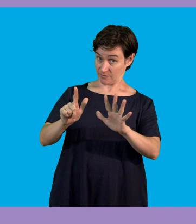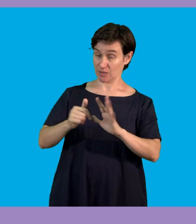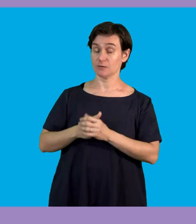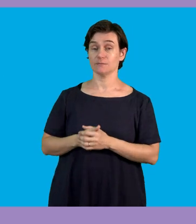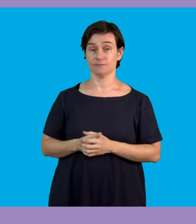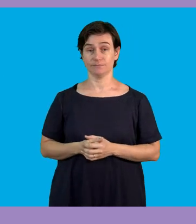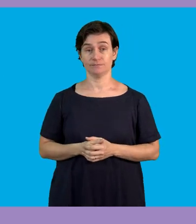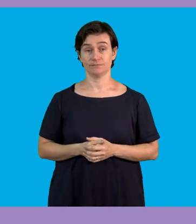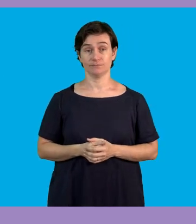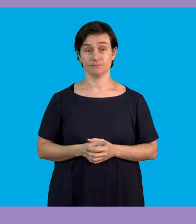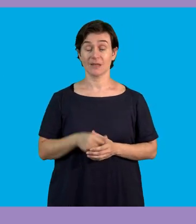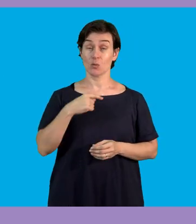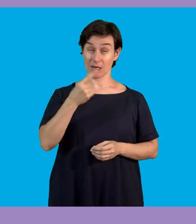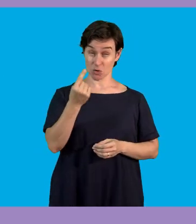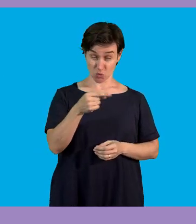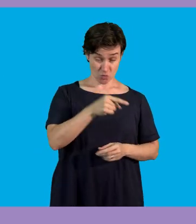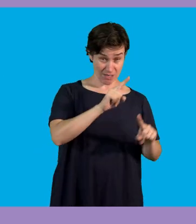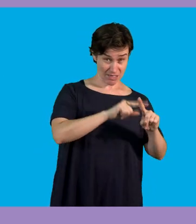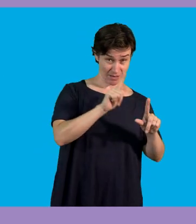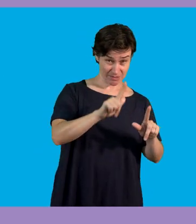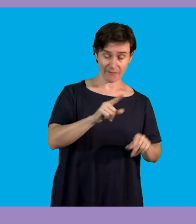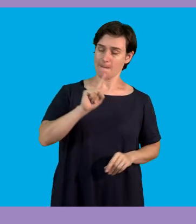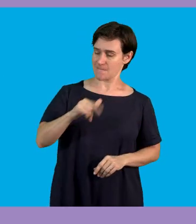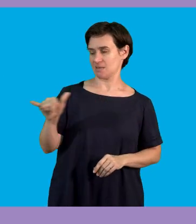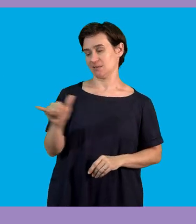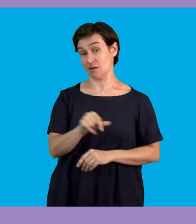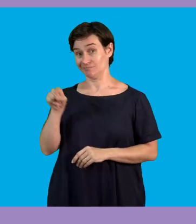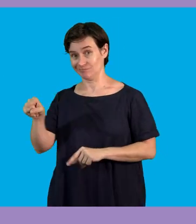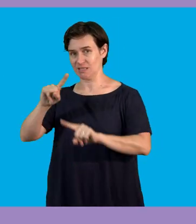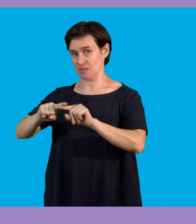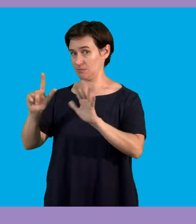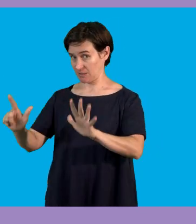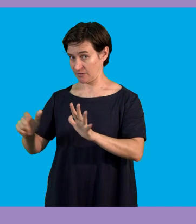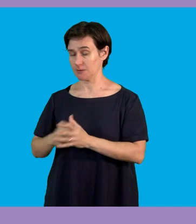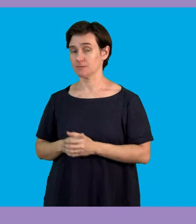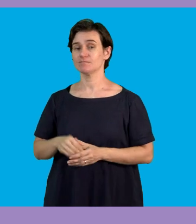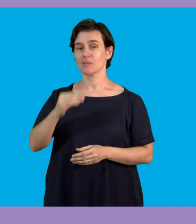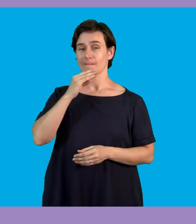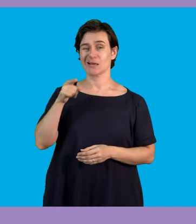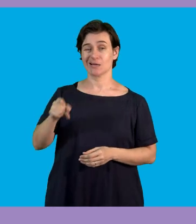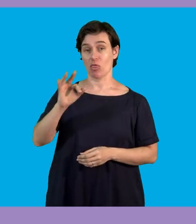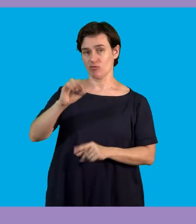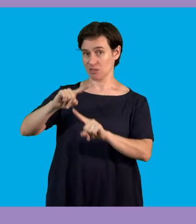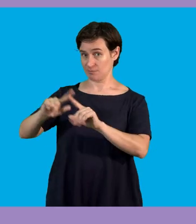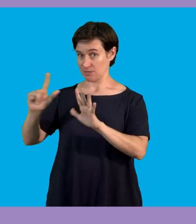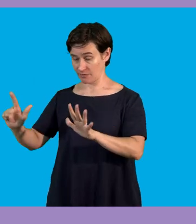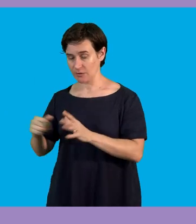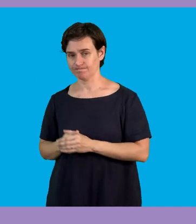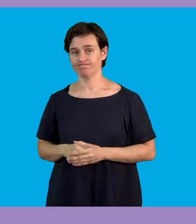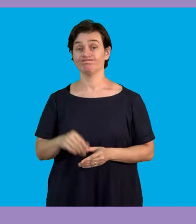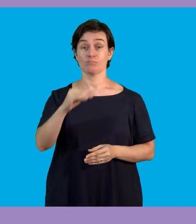by 7. And what we have done on the left, we are also going to do on the right. We're going to multiply by